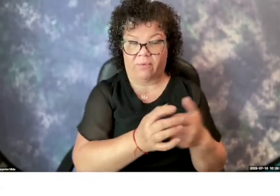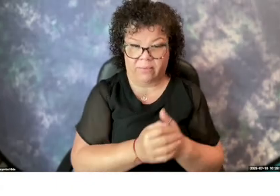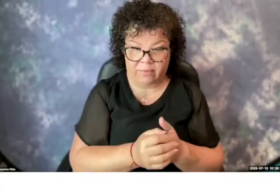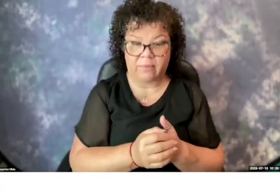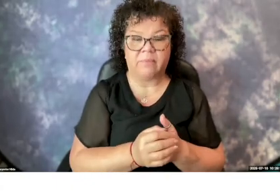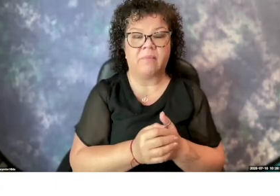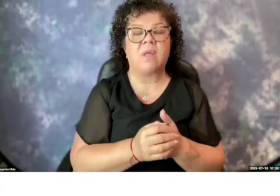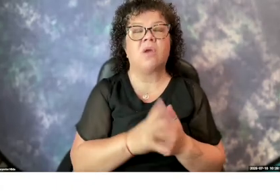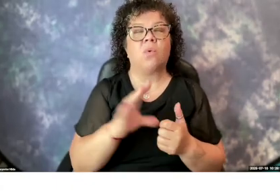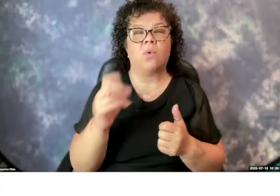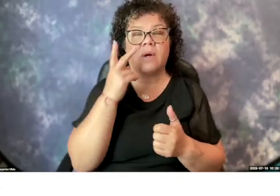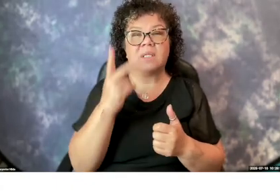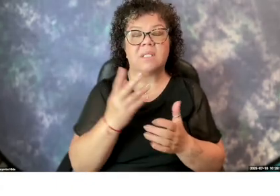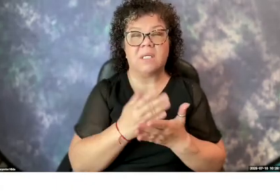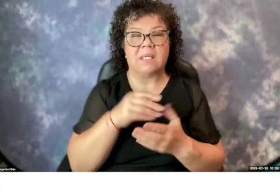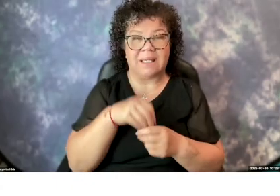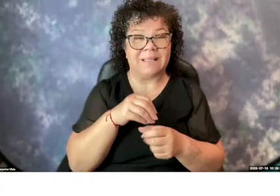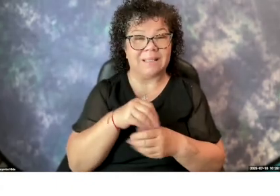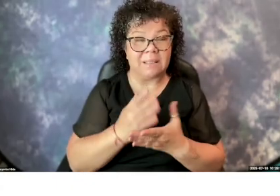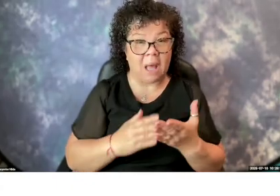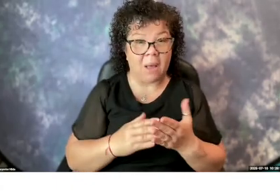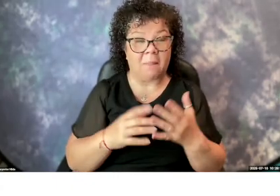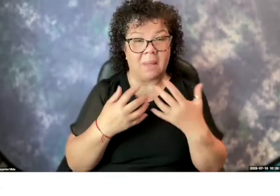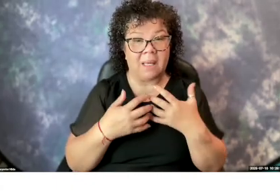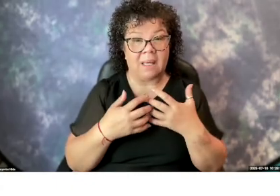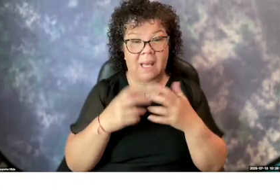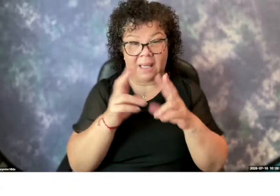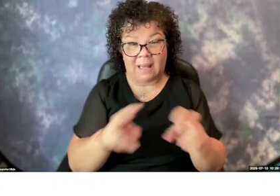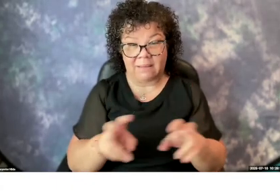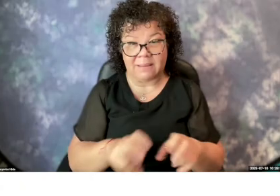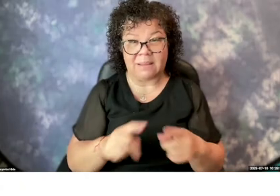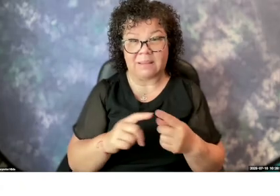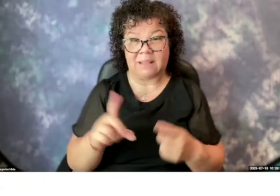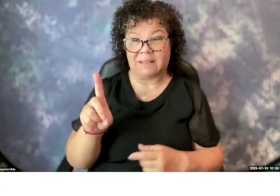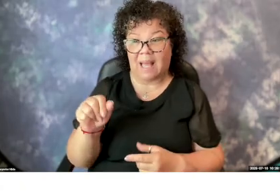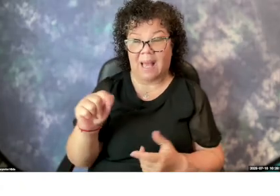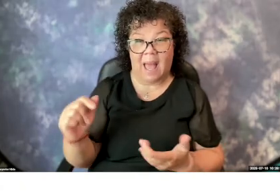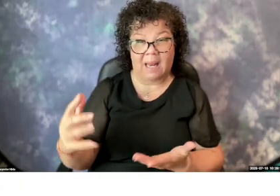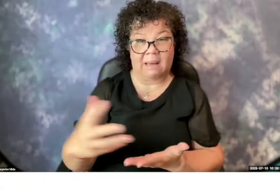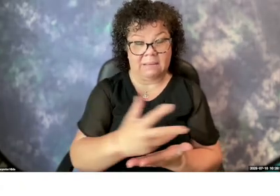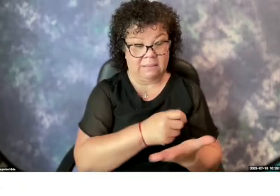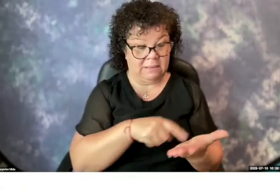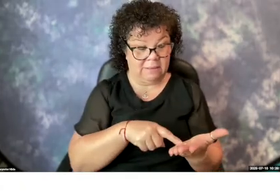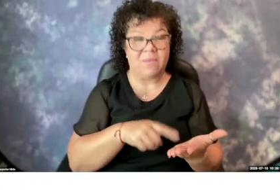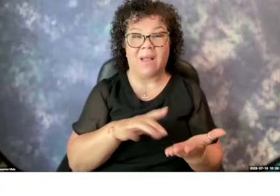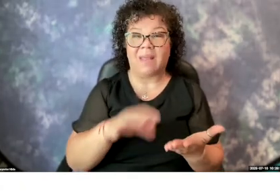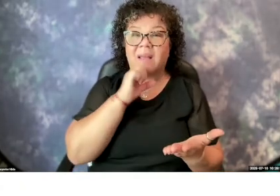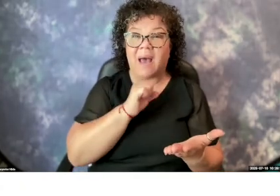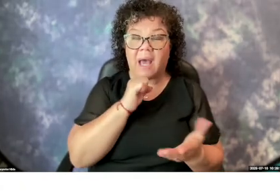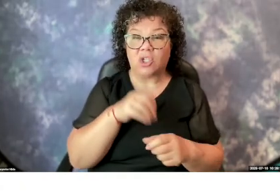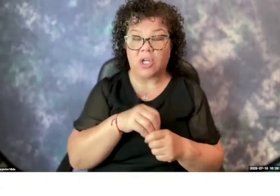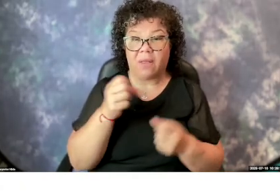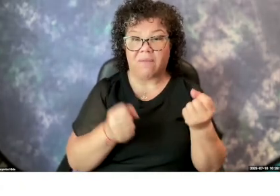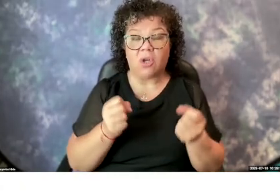We're seeing in some analyses of our used vehicle data that the age of vehicles in the used EV